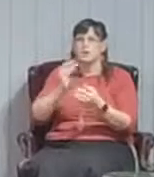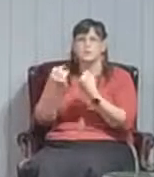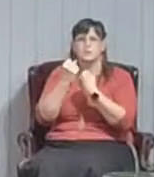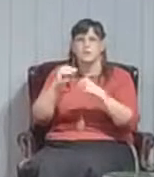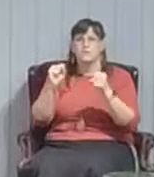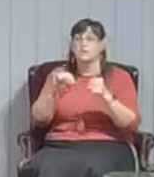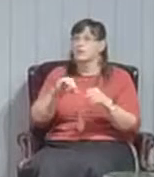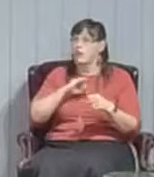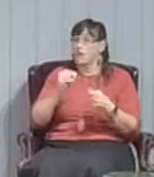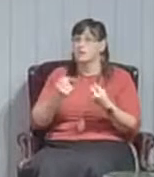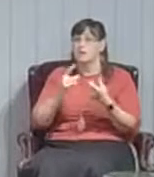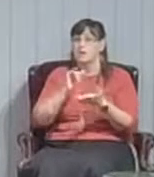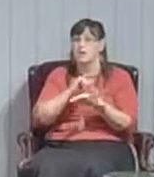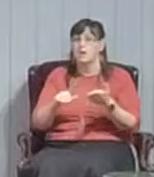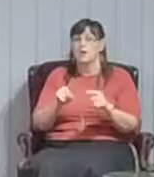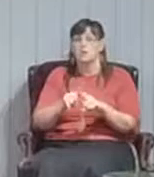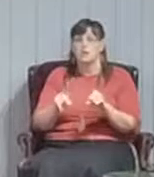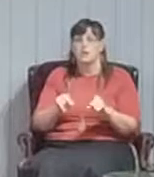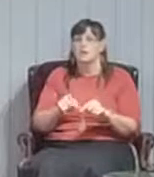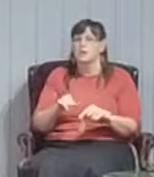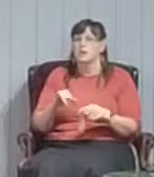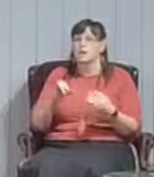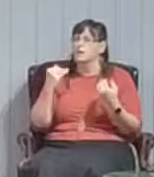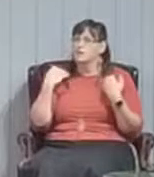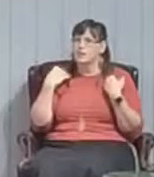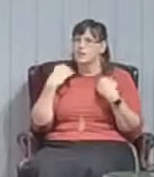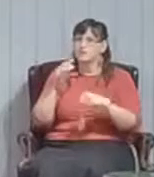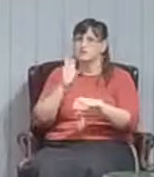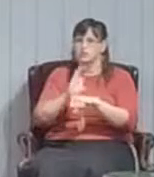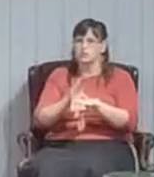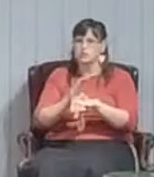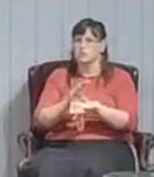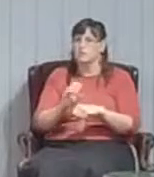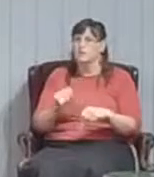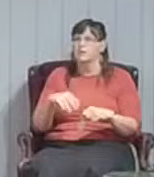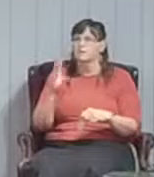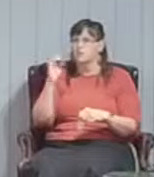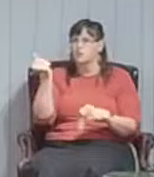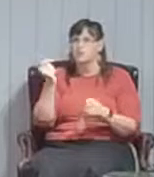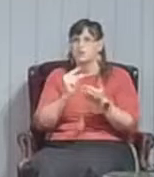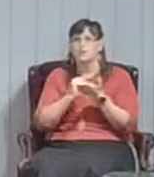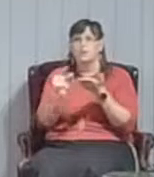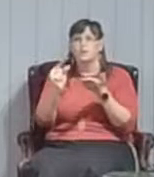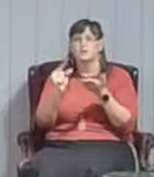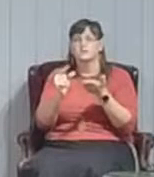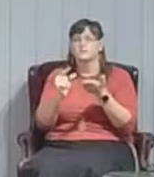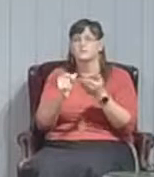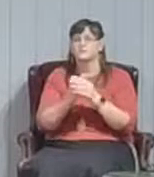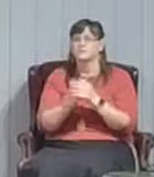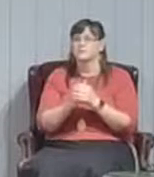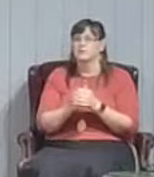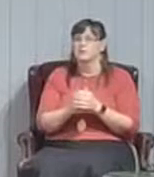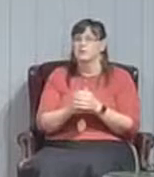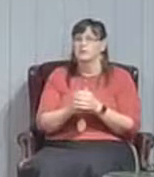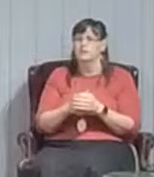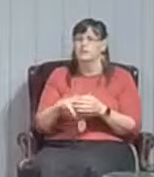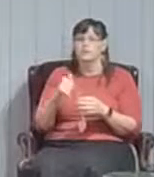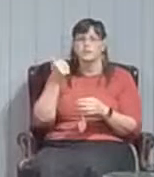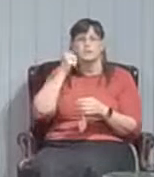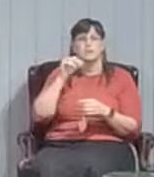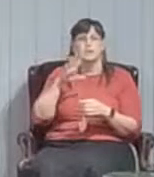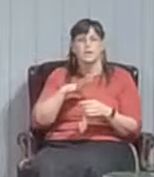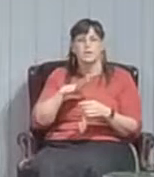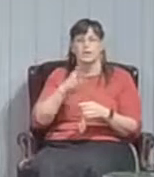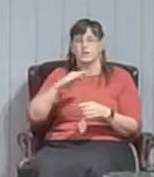that. But the only thing is I didn't have a church to go to. And so within just a few weeks, this lady and